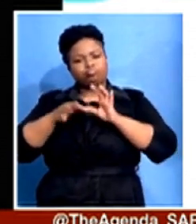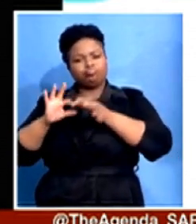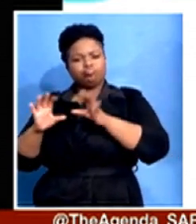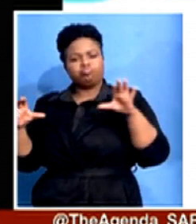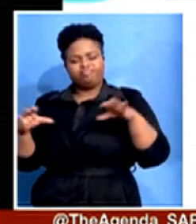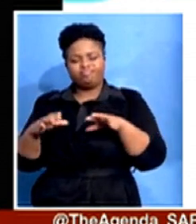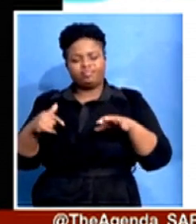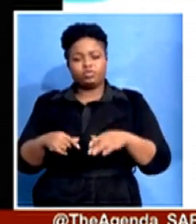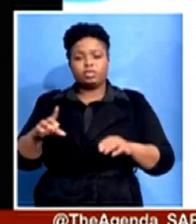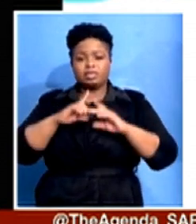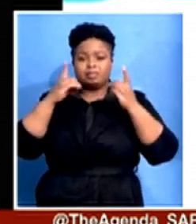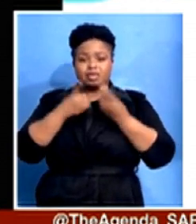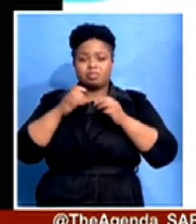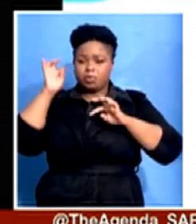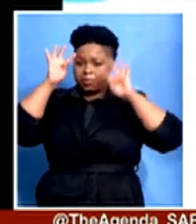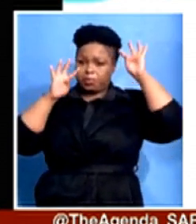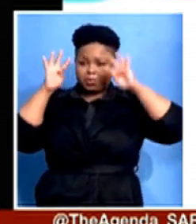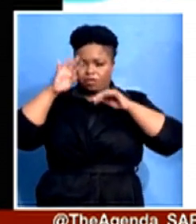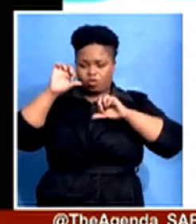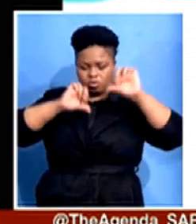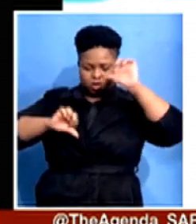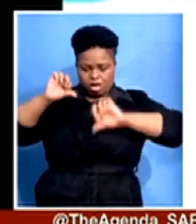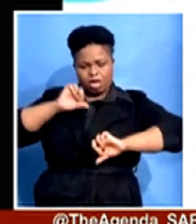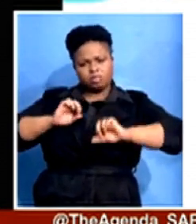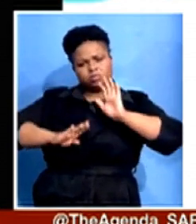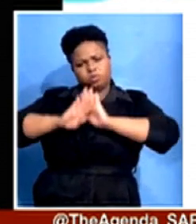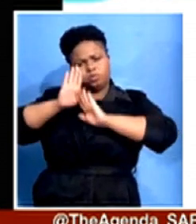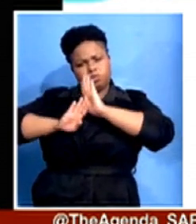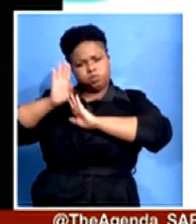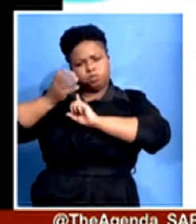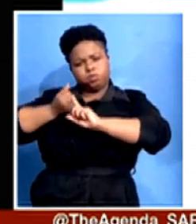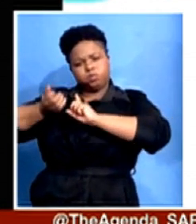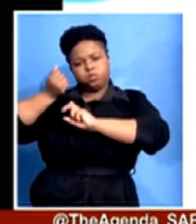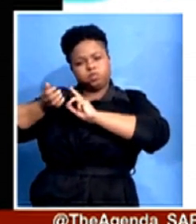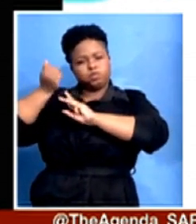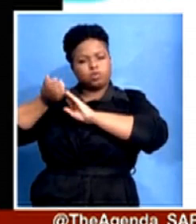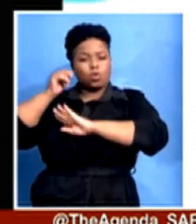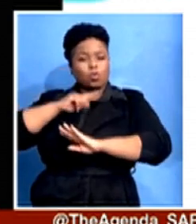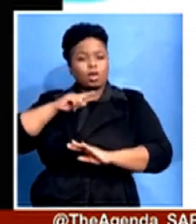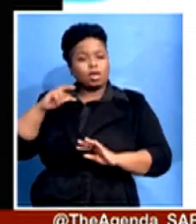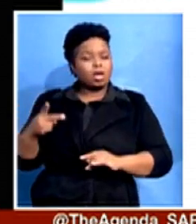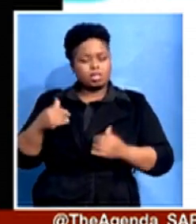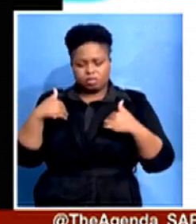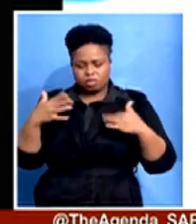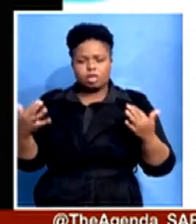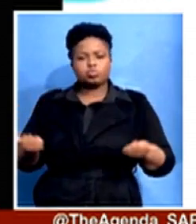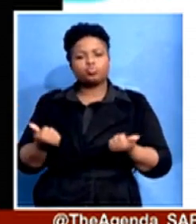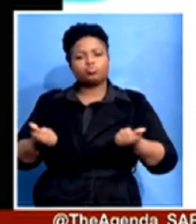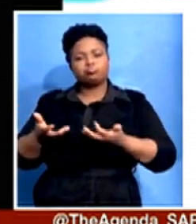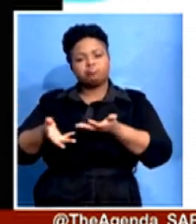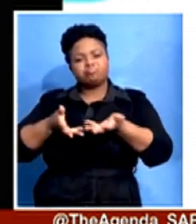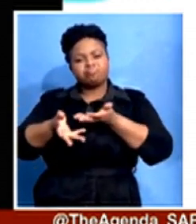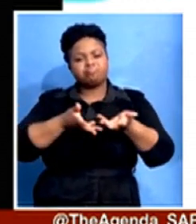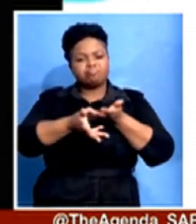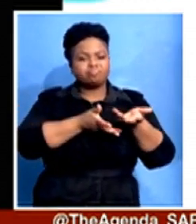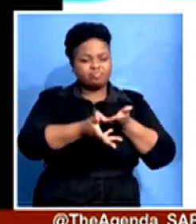good strides in already initiating some of these discussions, but not only having these discussions, but we've seen